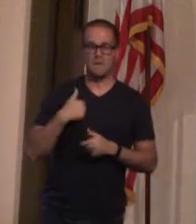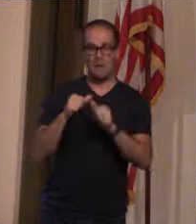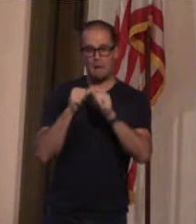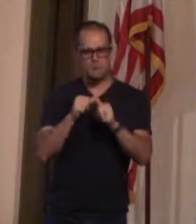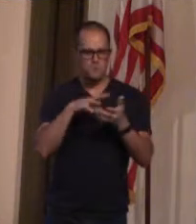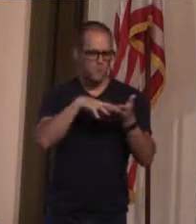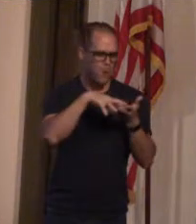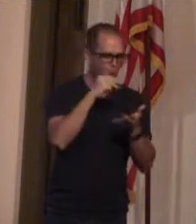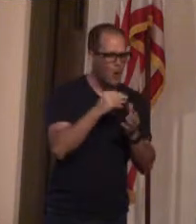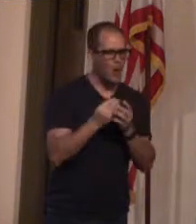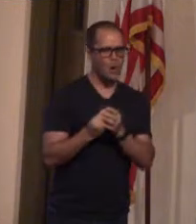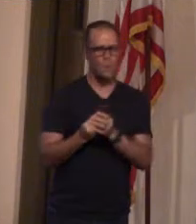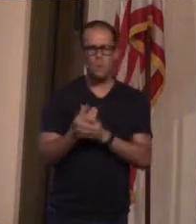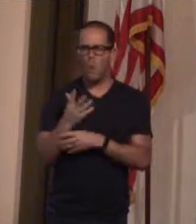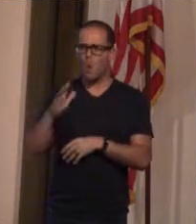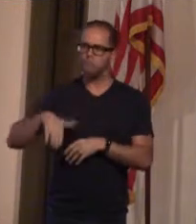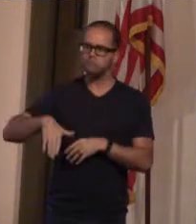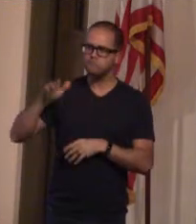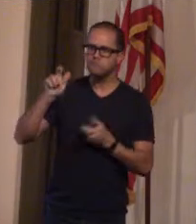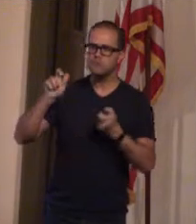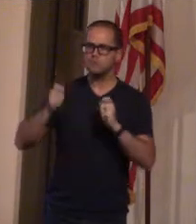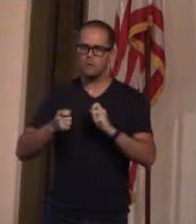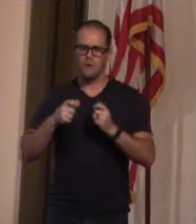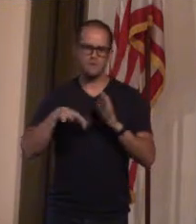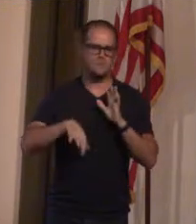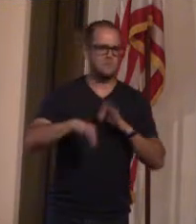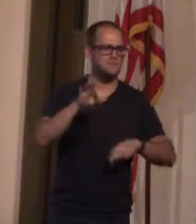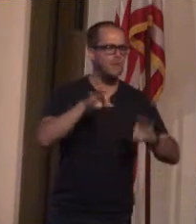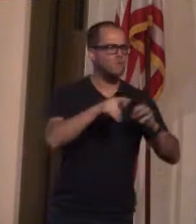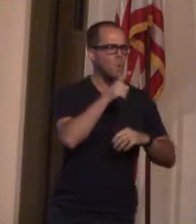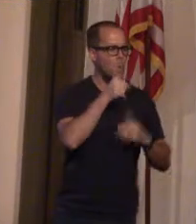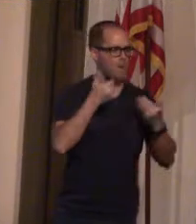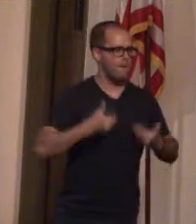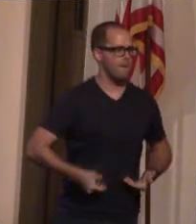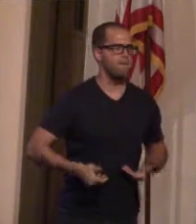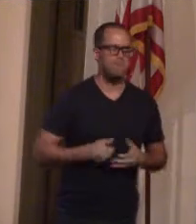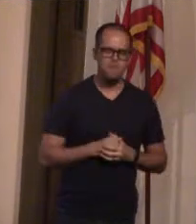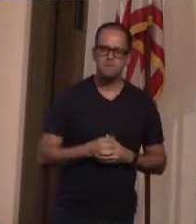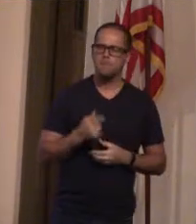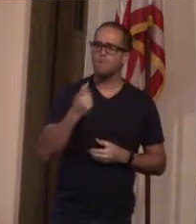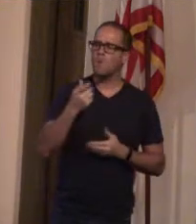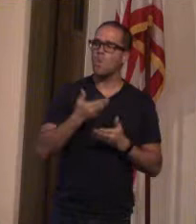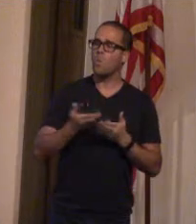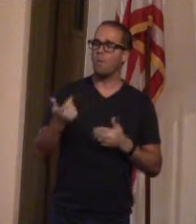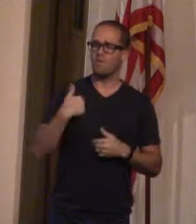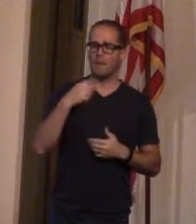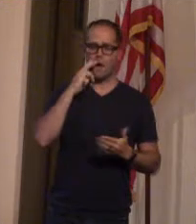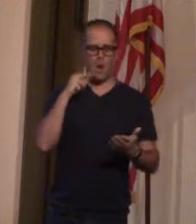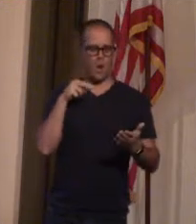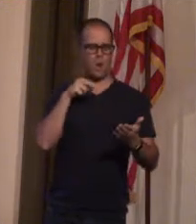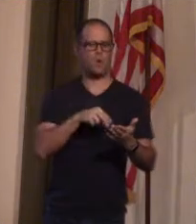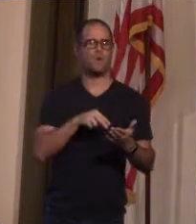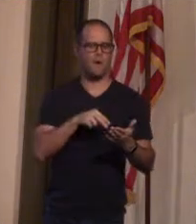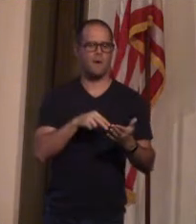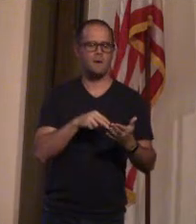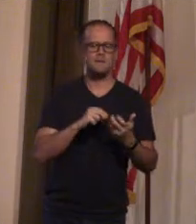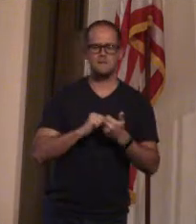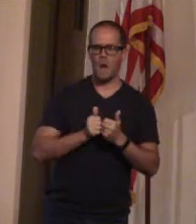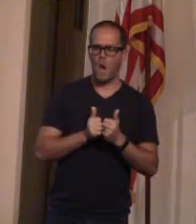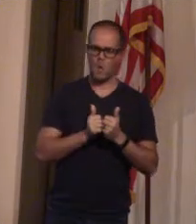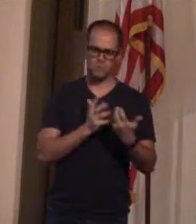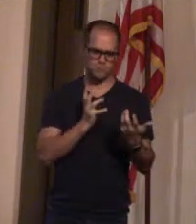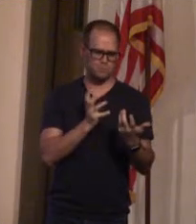just keep moving and learning who we are. As I continue to learn and grow and to